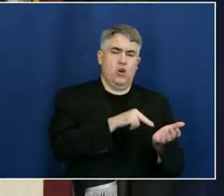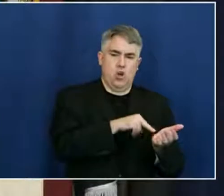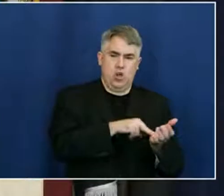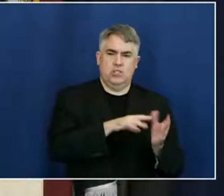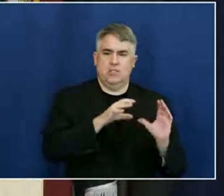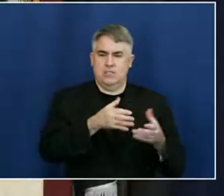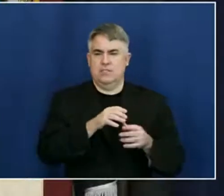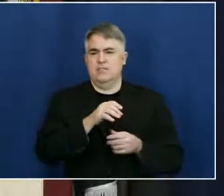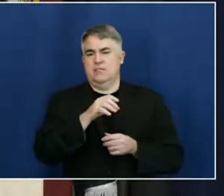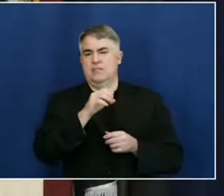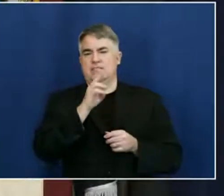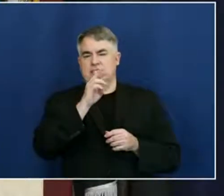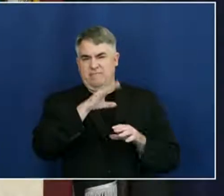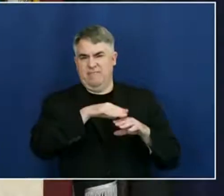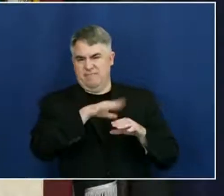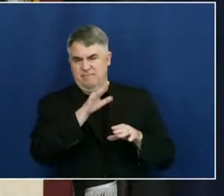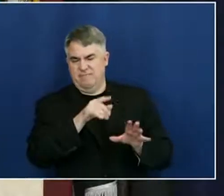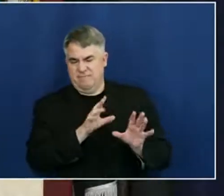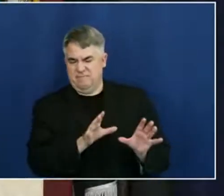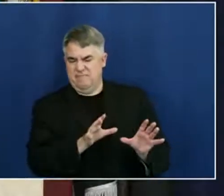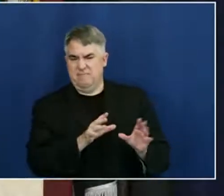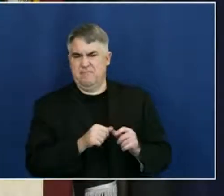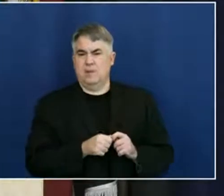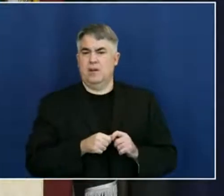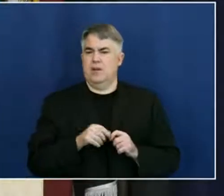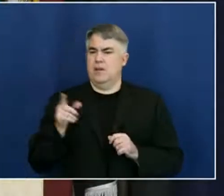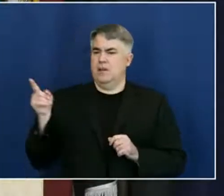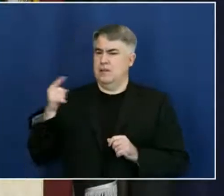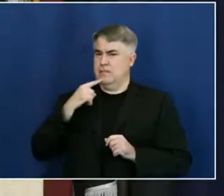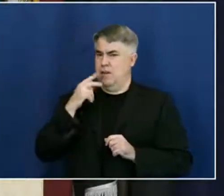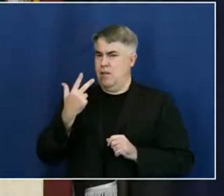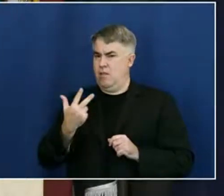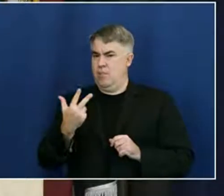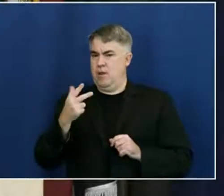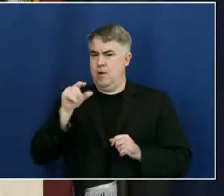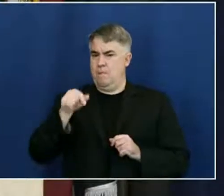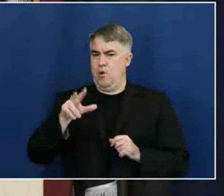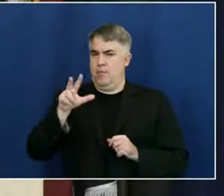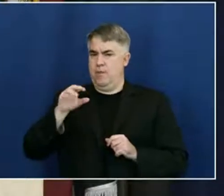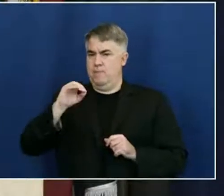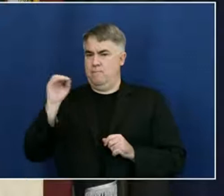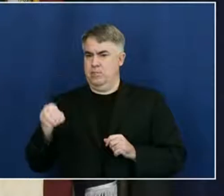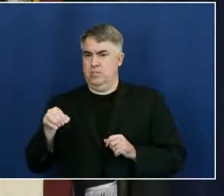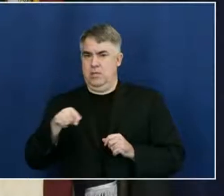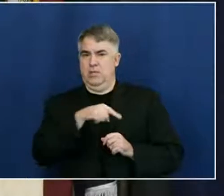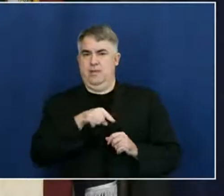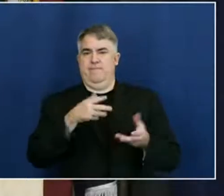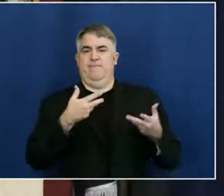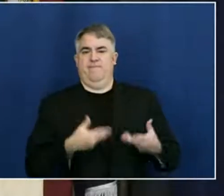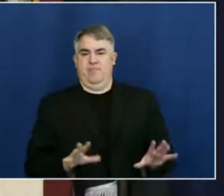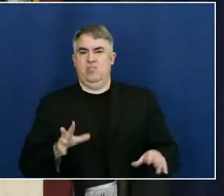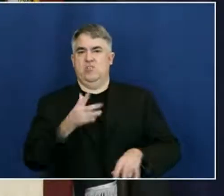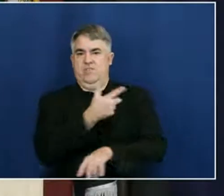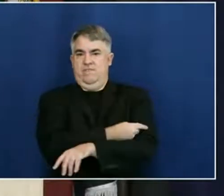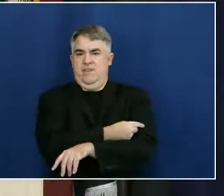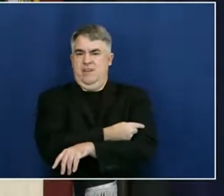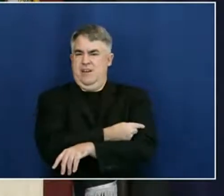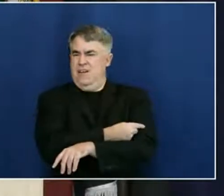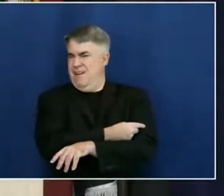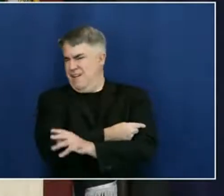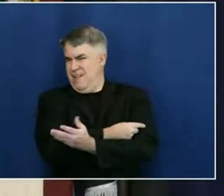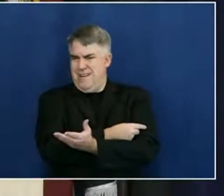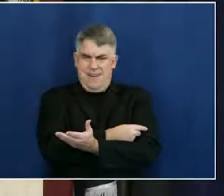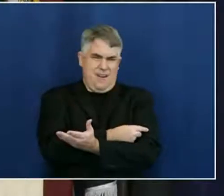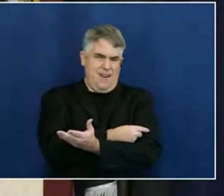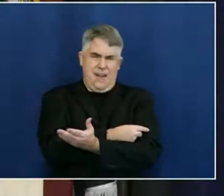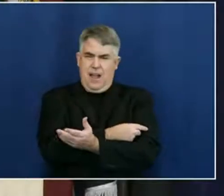numbers, the dashboard showed 3.3% of that group is fully vaccinated. So my question is, what specific